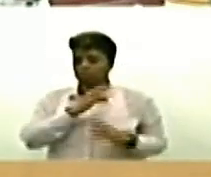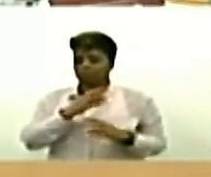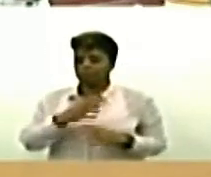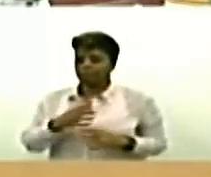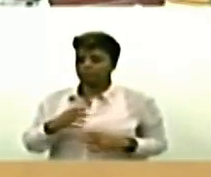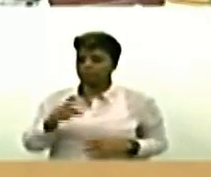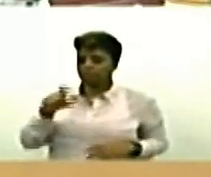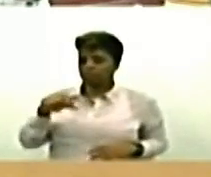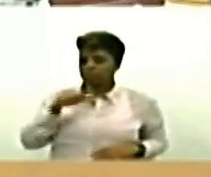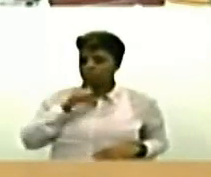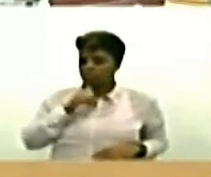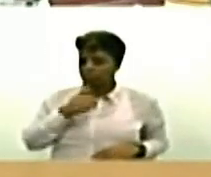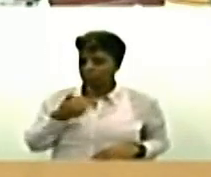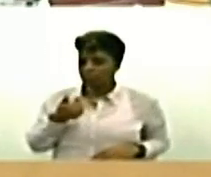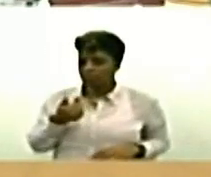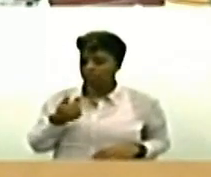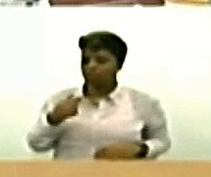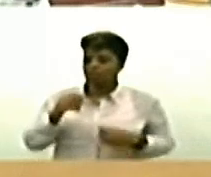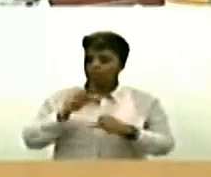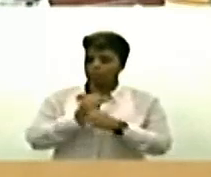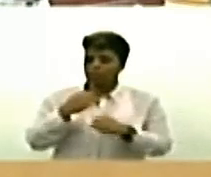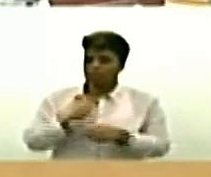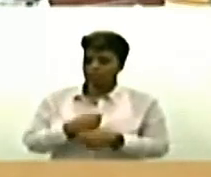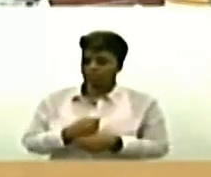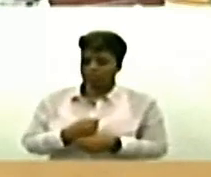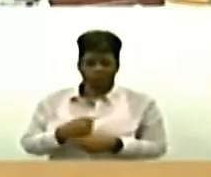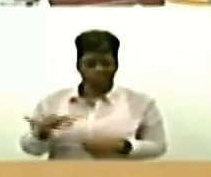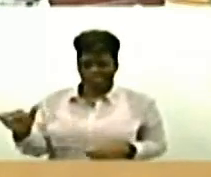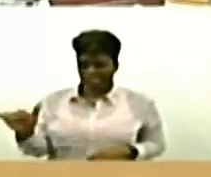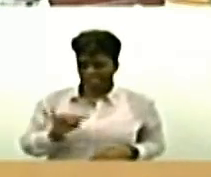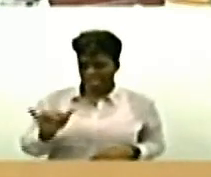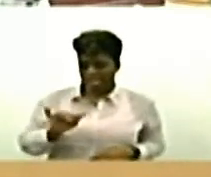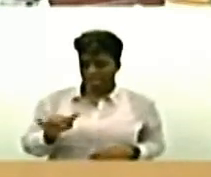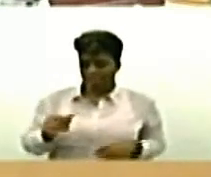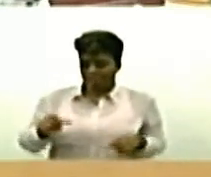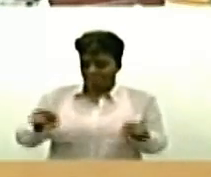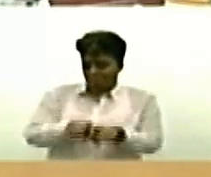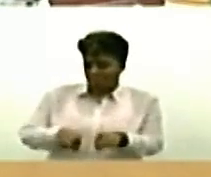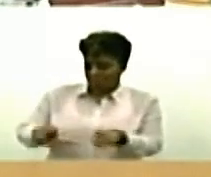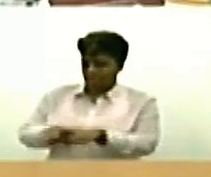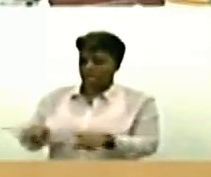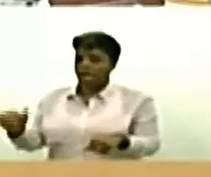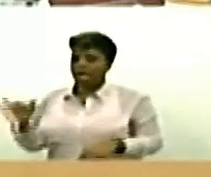garbed identical to a police officer. I believe that the